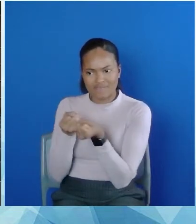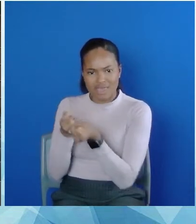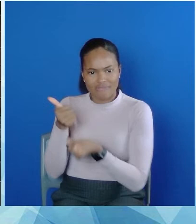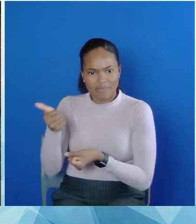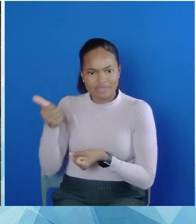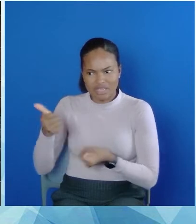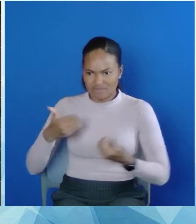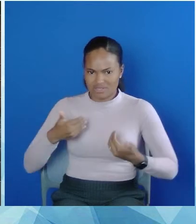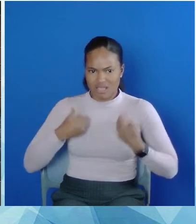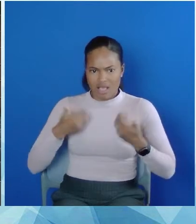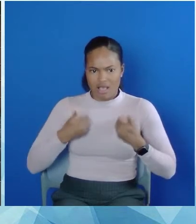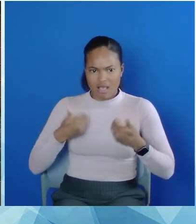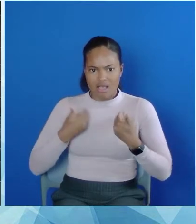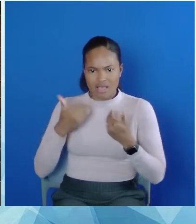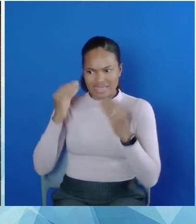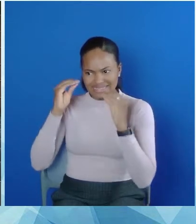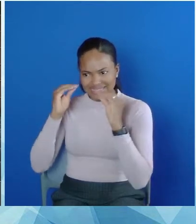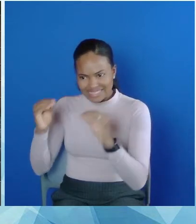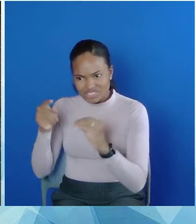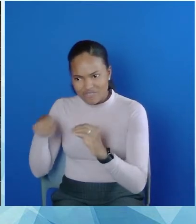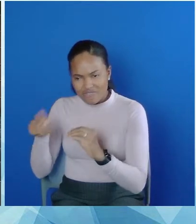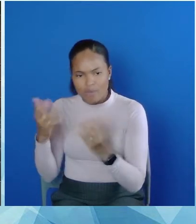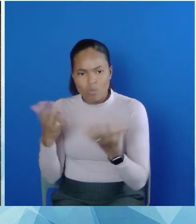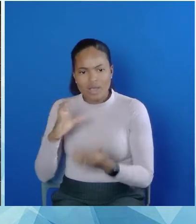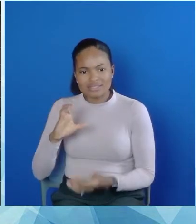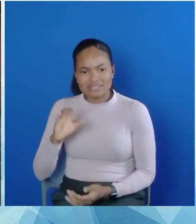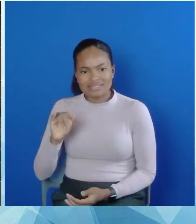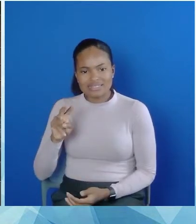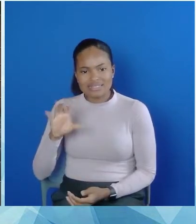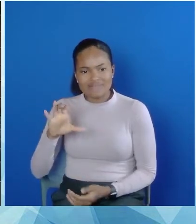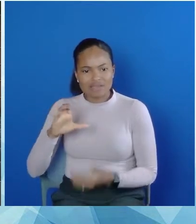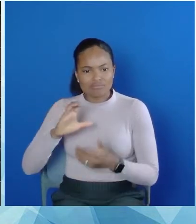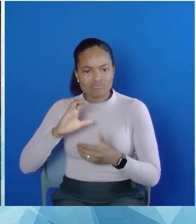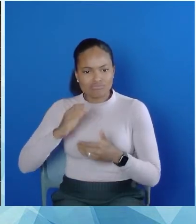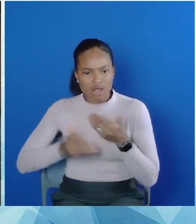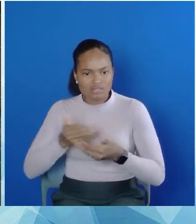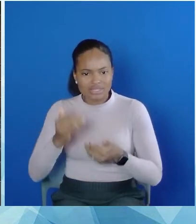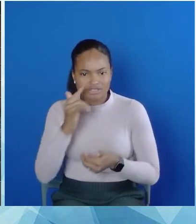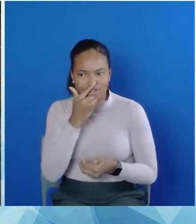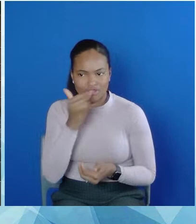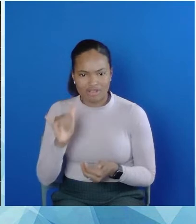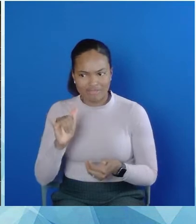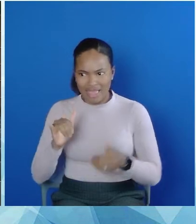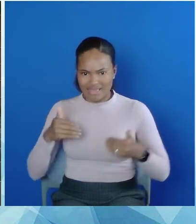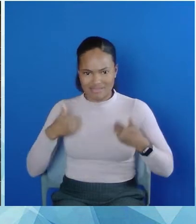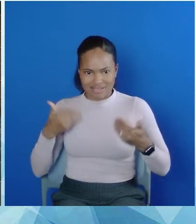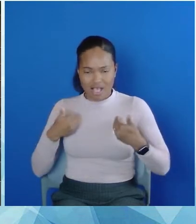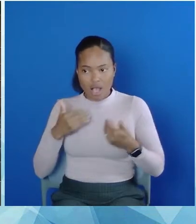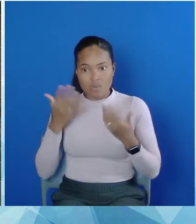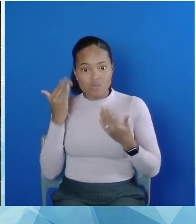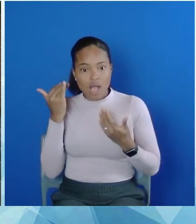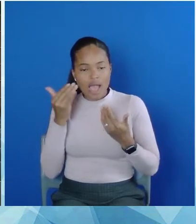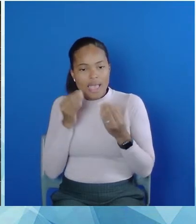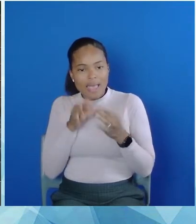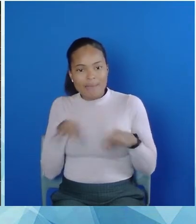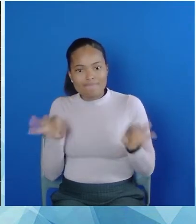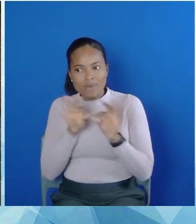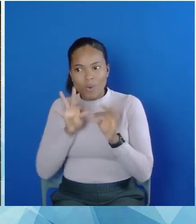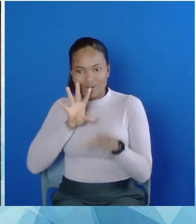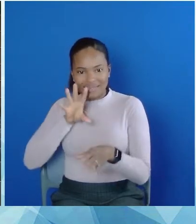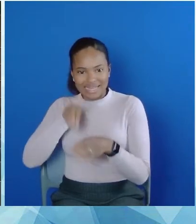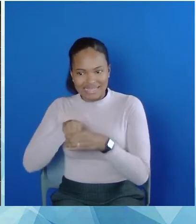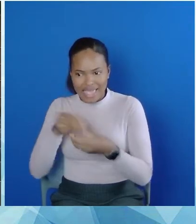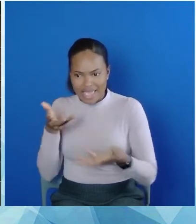Teach them what the civic process is from a young age, because it's important for them to engage in that, so that they continue to do so when